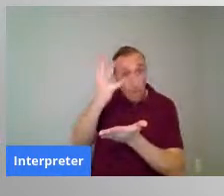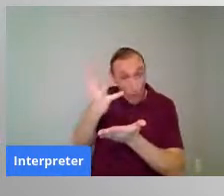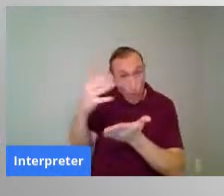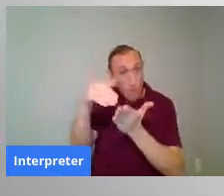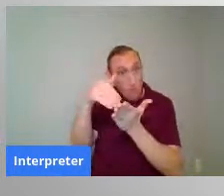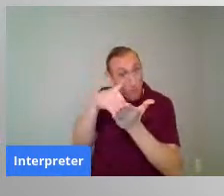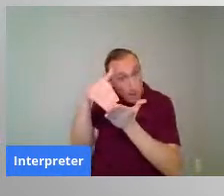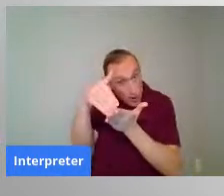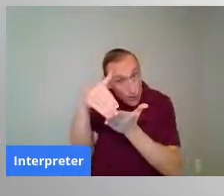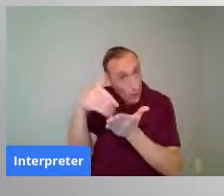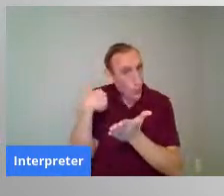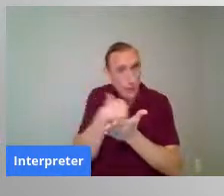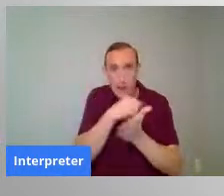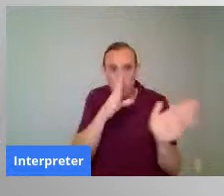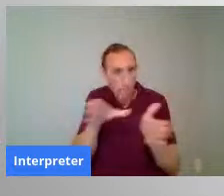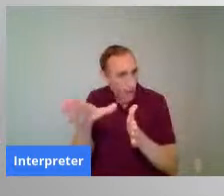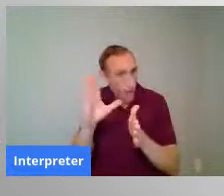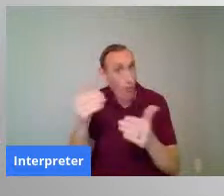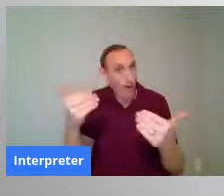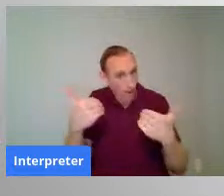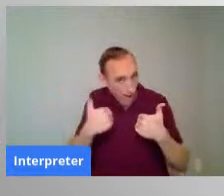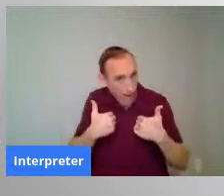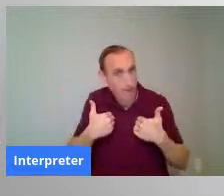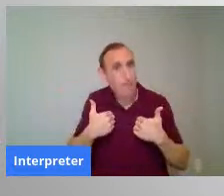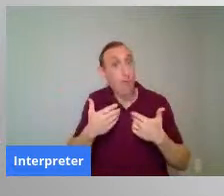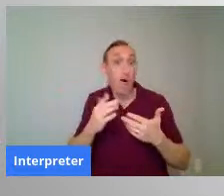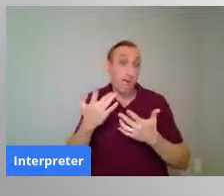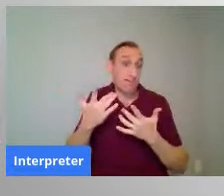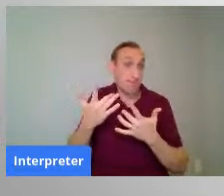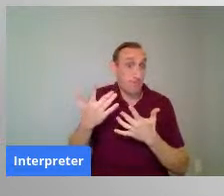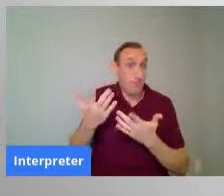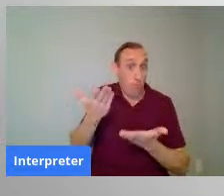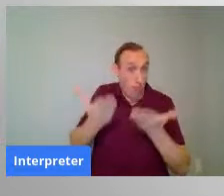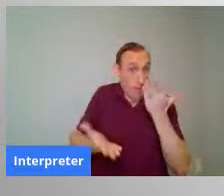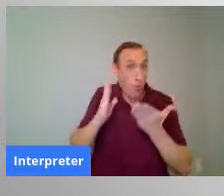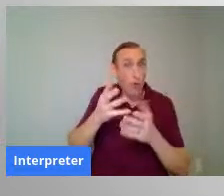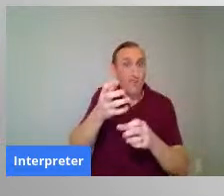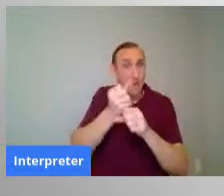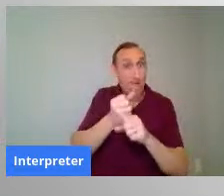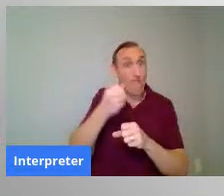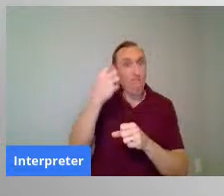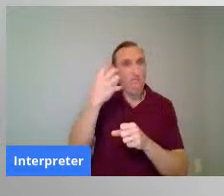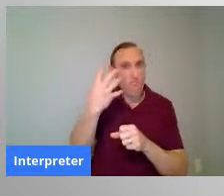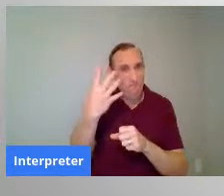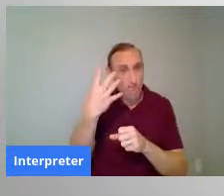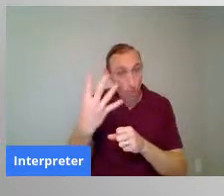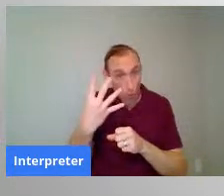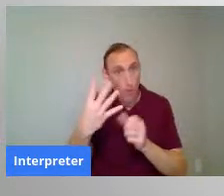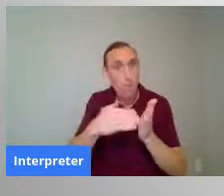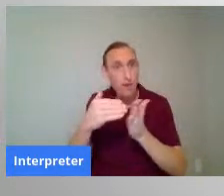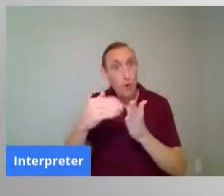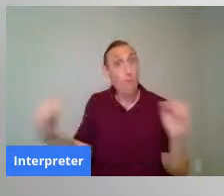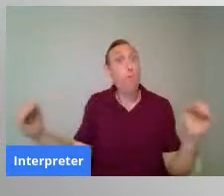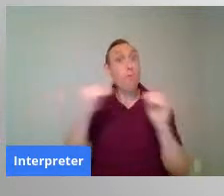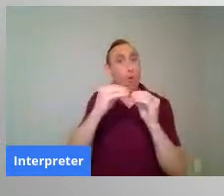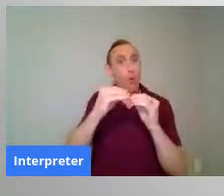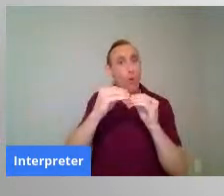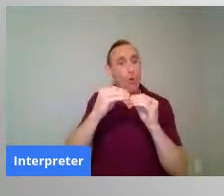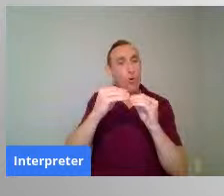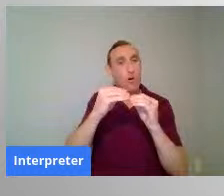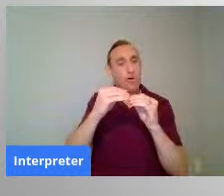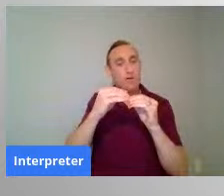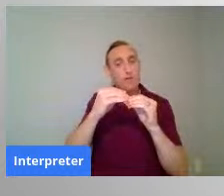we are likely going to receive about $4 million more in QBE funds than we had budgeted at the beginning of the